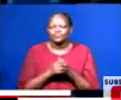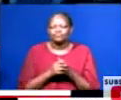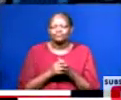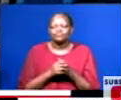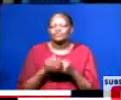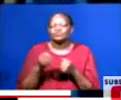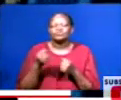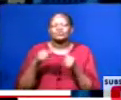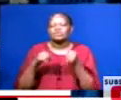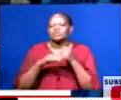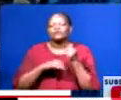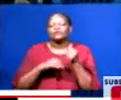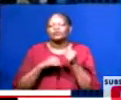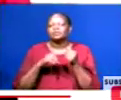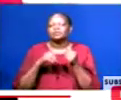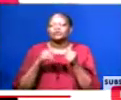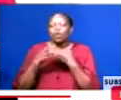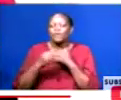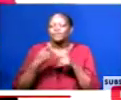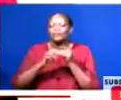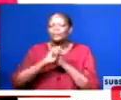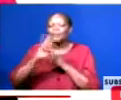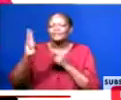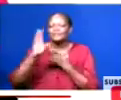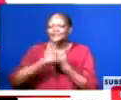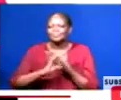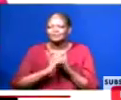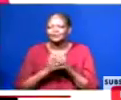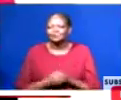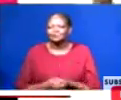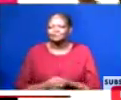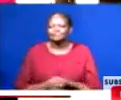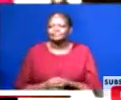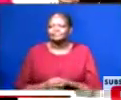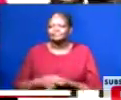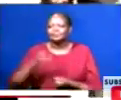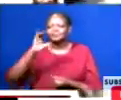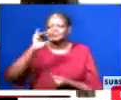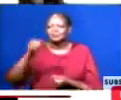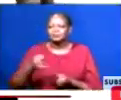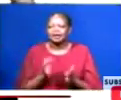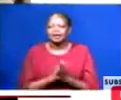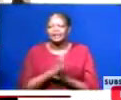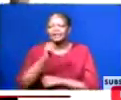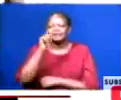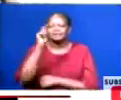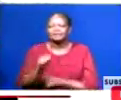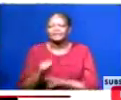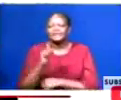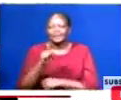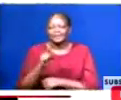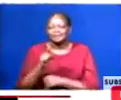to destabilize existing cultural norms. Church mkuu na hao wenzake wanastahili wachiulize,